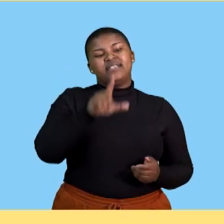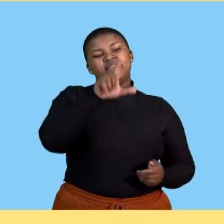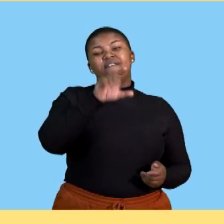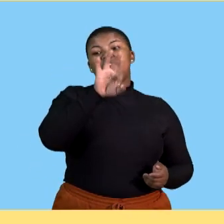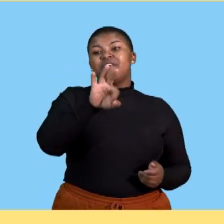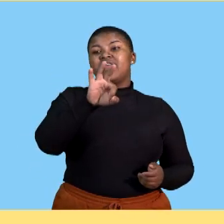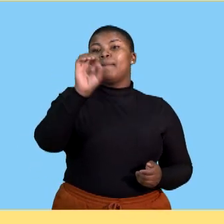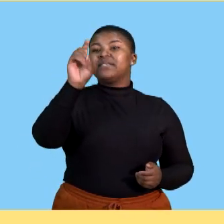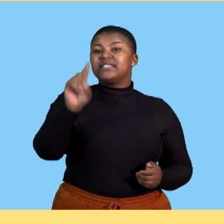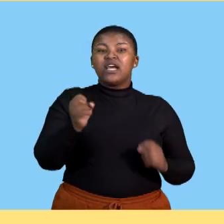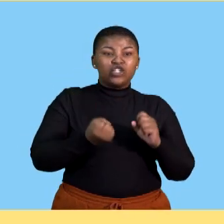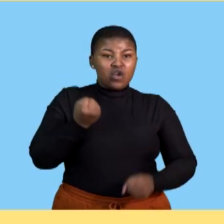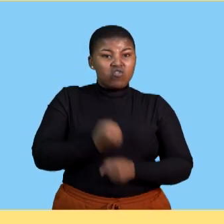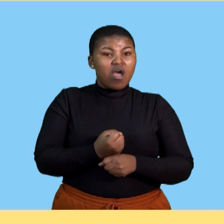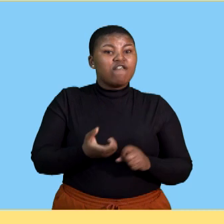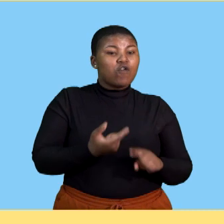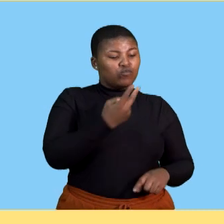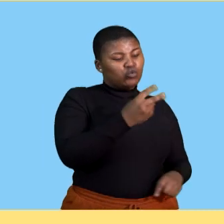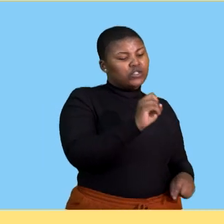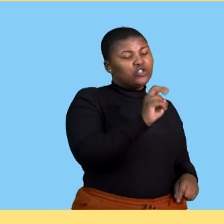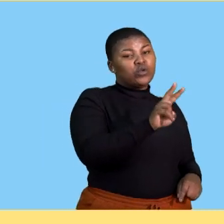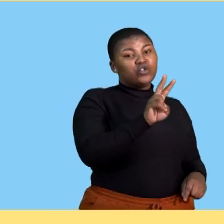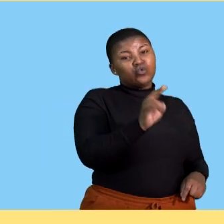in 2022 to